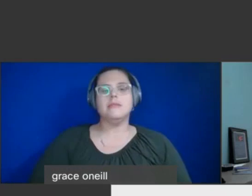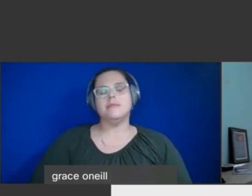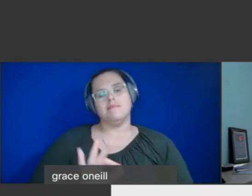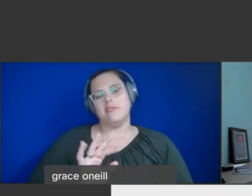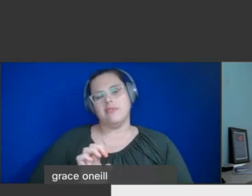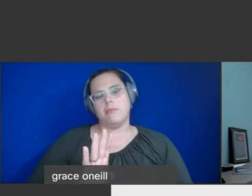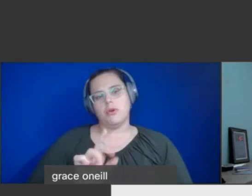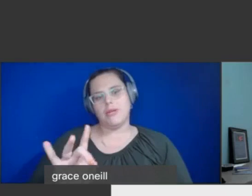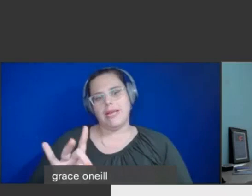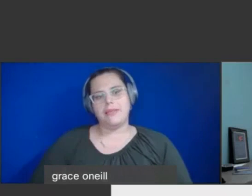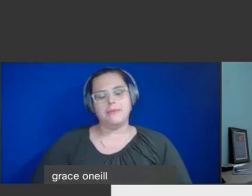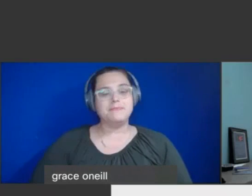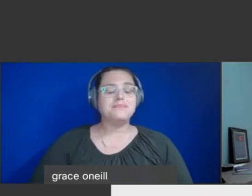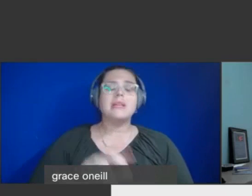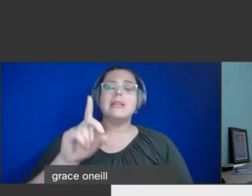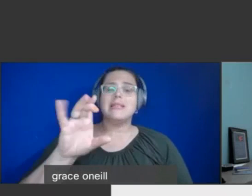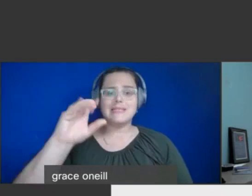District government employees